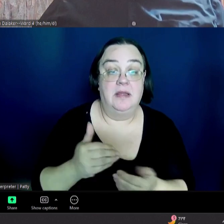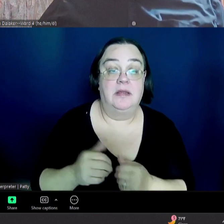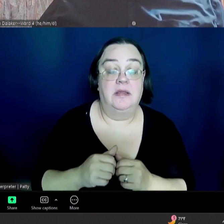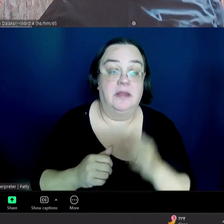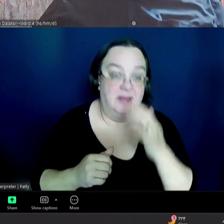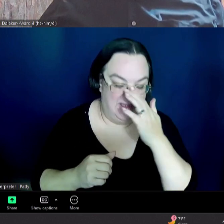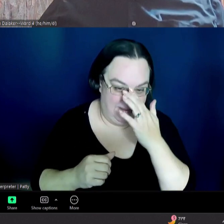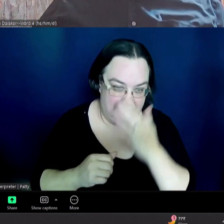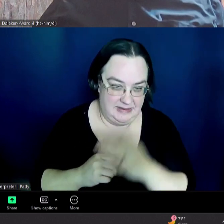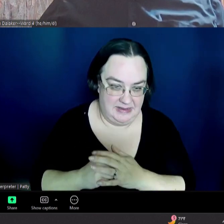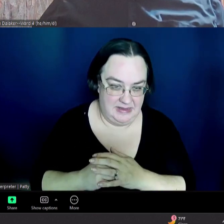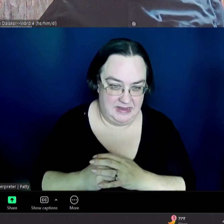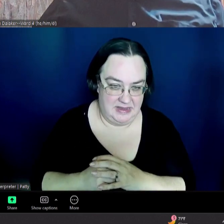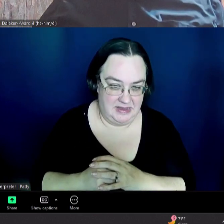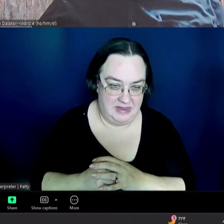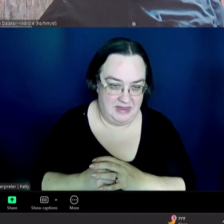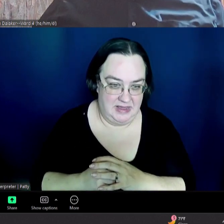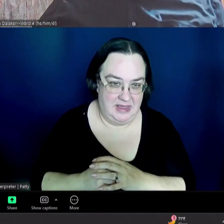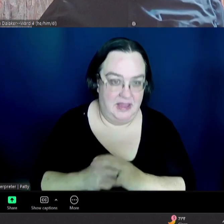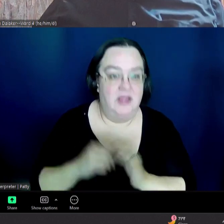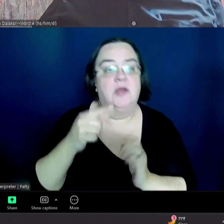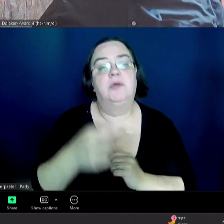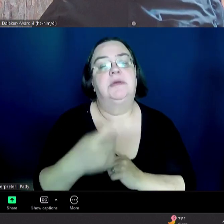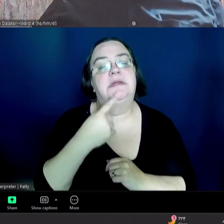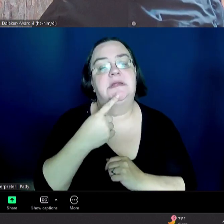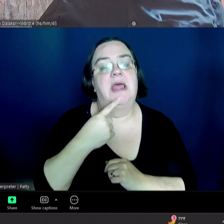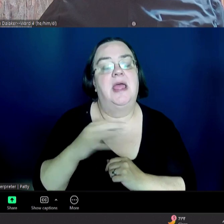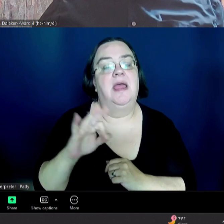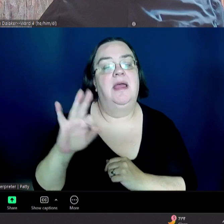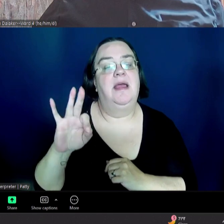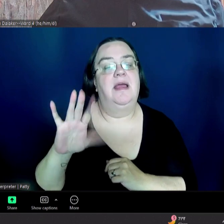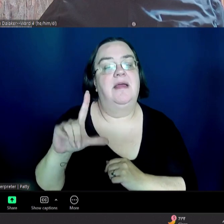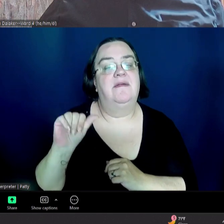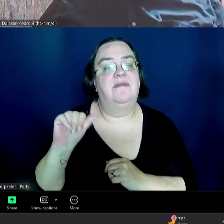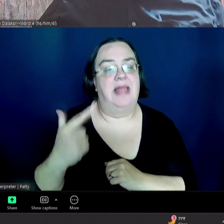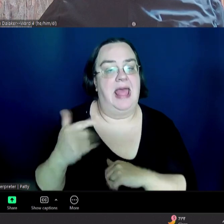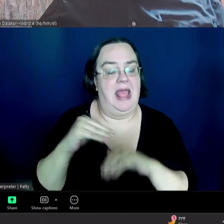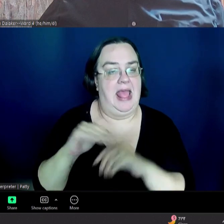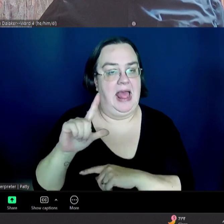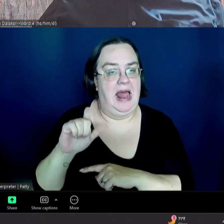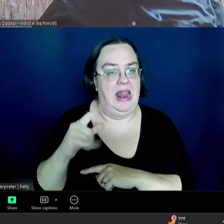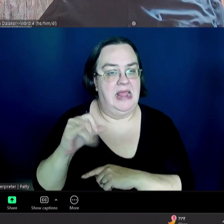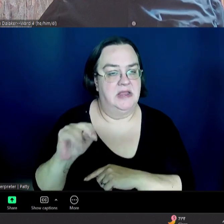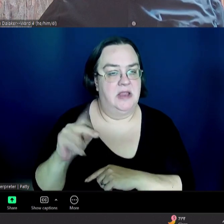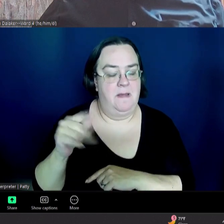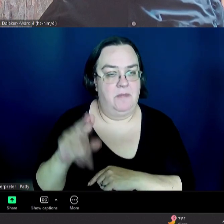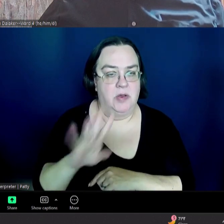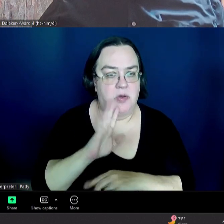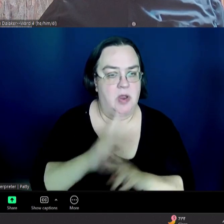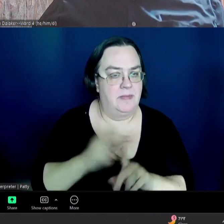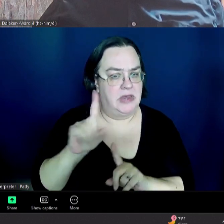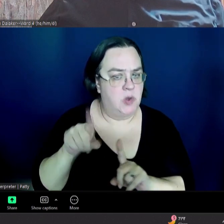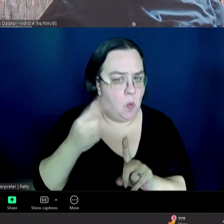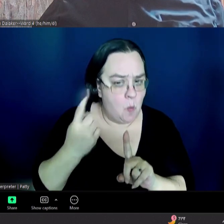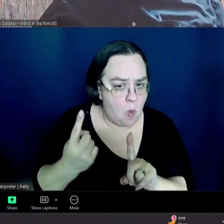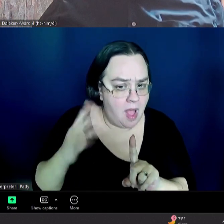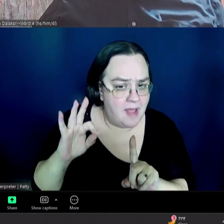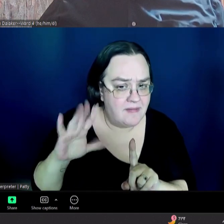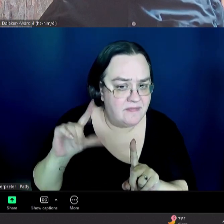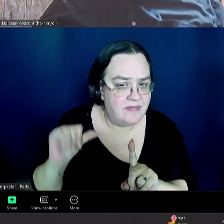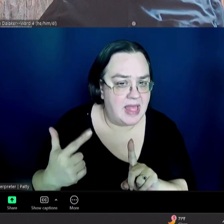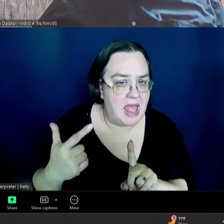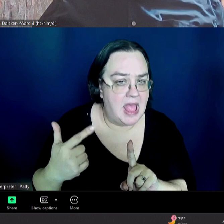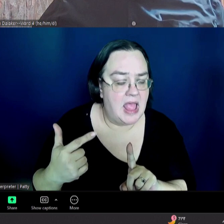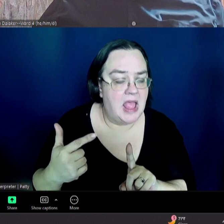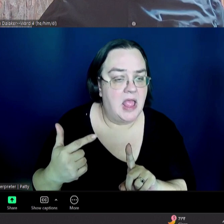question. You said a flag at Legion Park. Are we just talking about just one flag? No, he's talking about the banner. You're